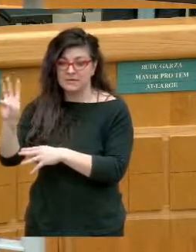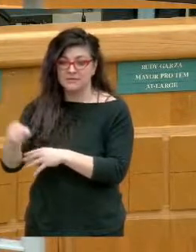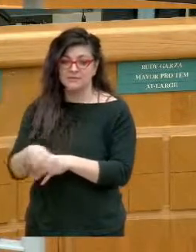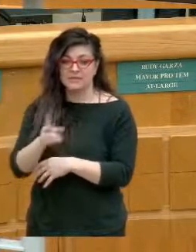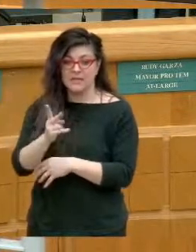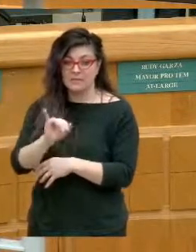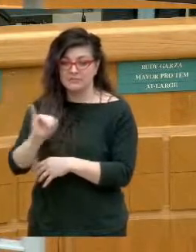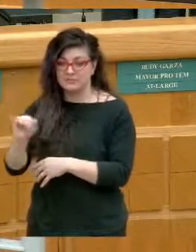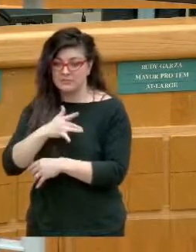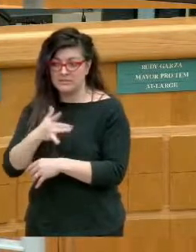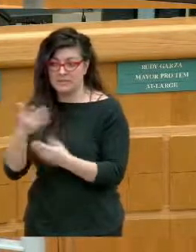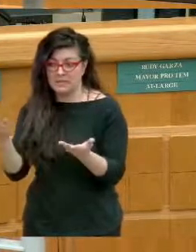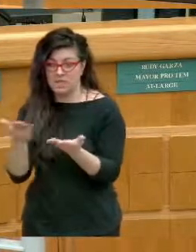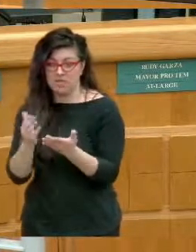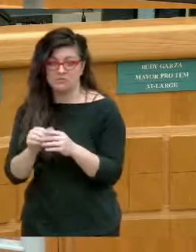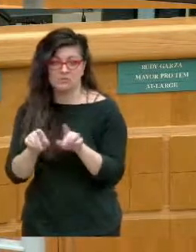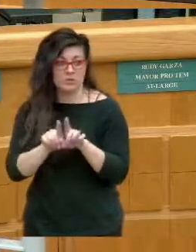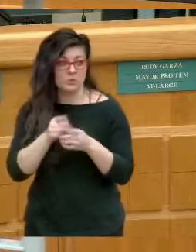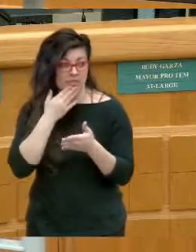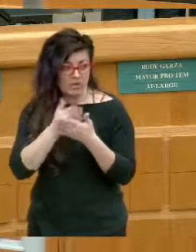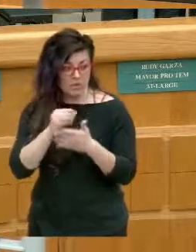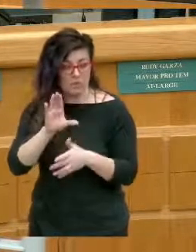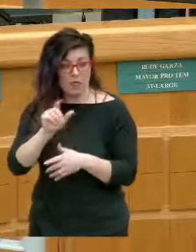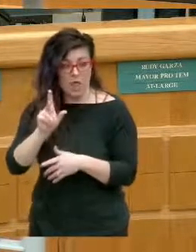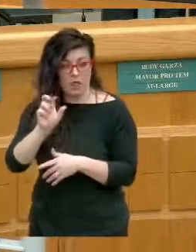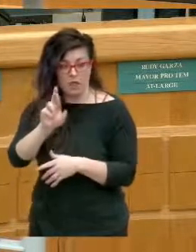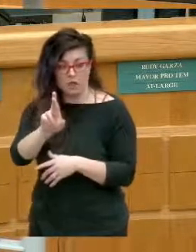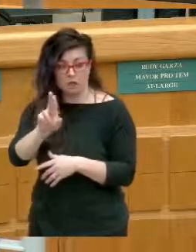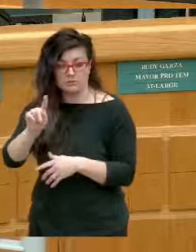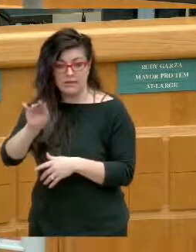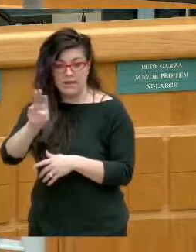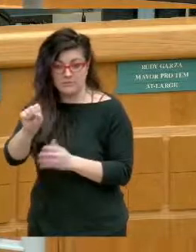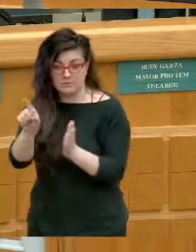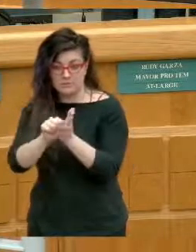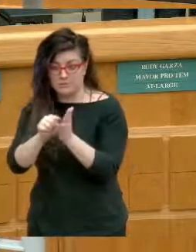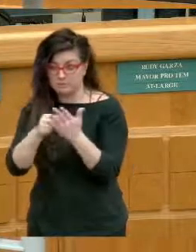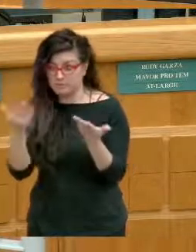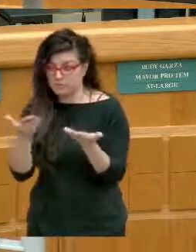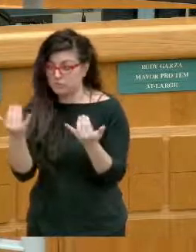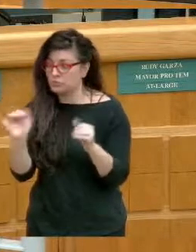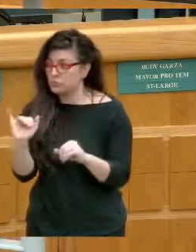here, and thank you, Caller Times, for being here as well. And